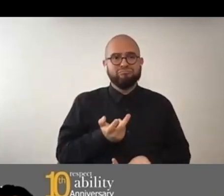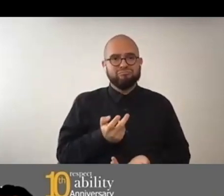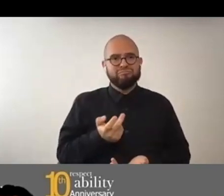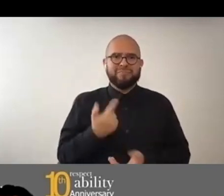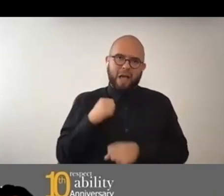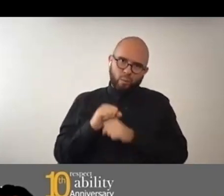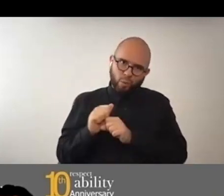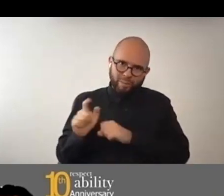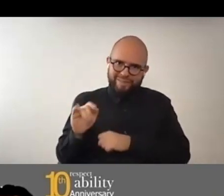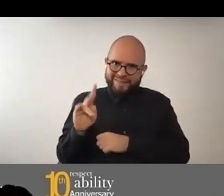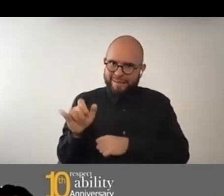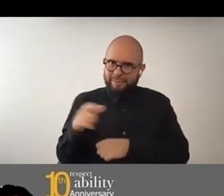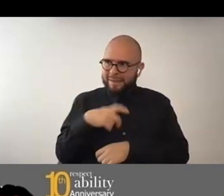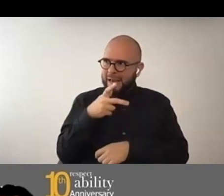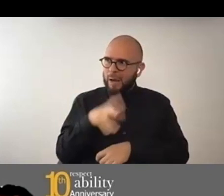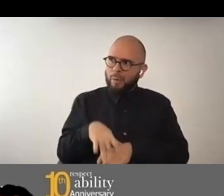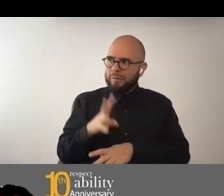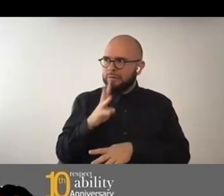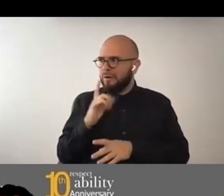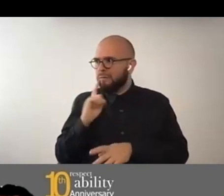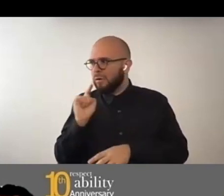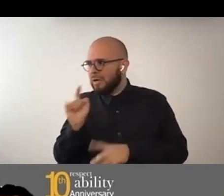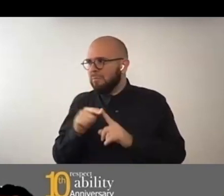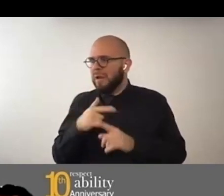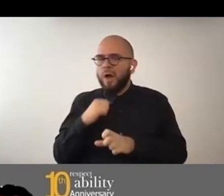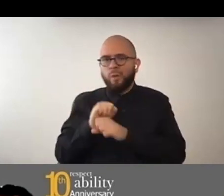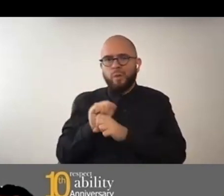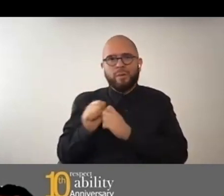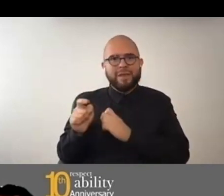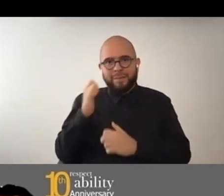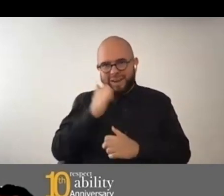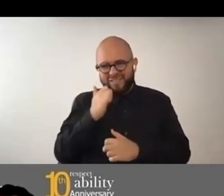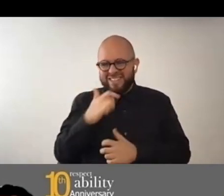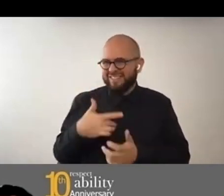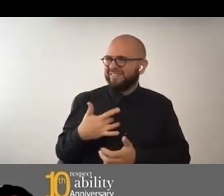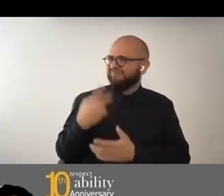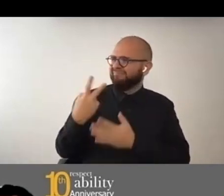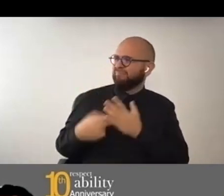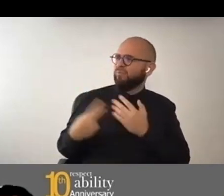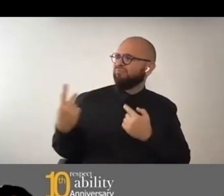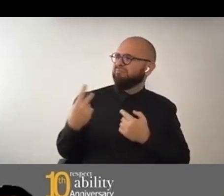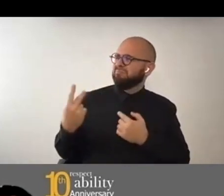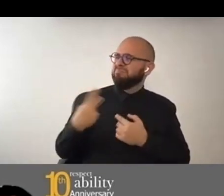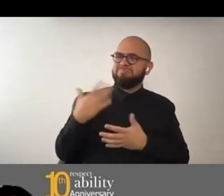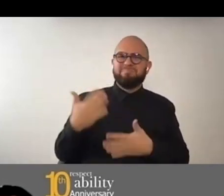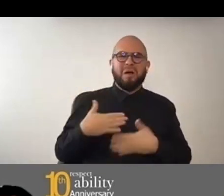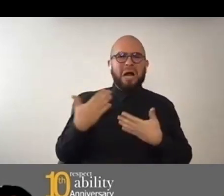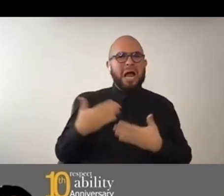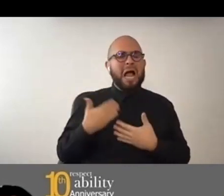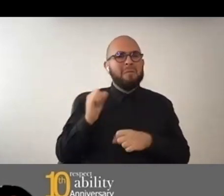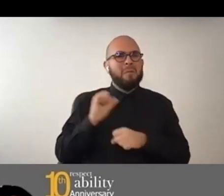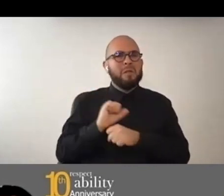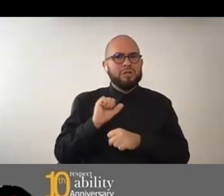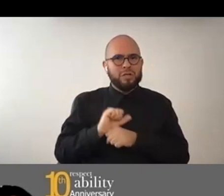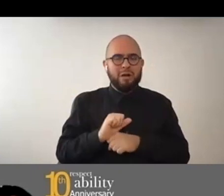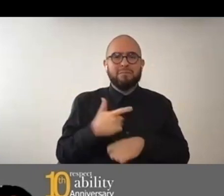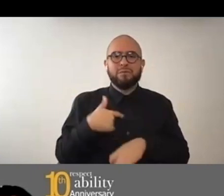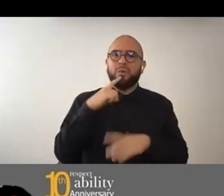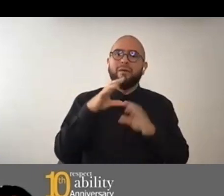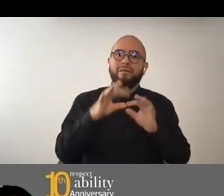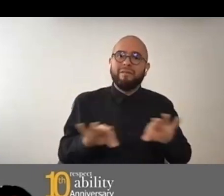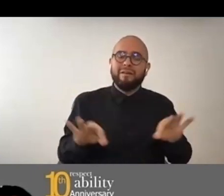of us are. So one of the most important things I've learned is to be open for the